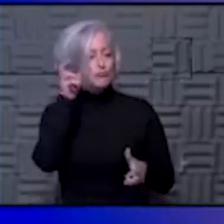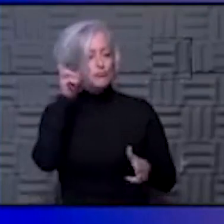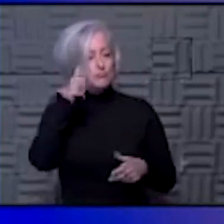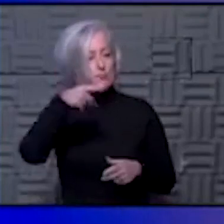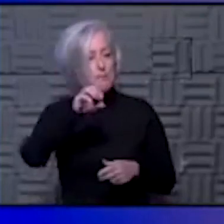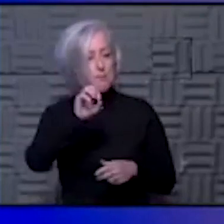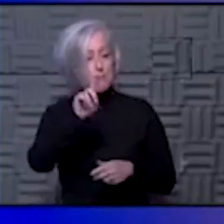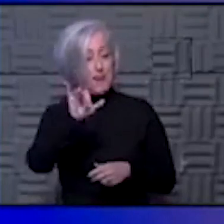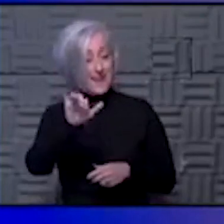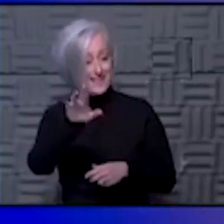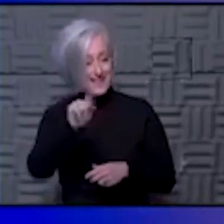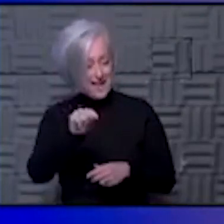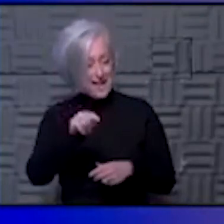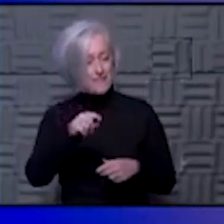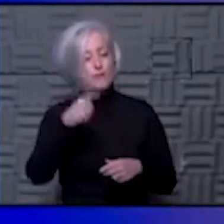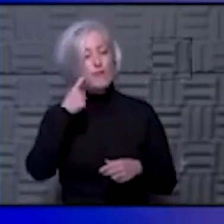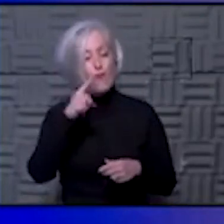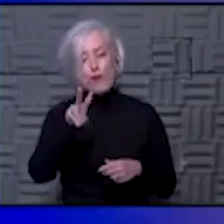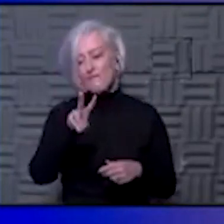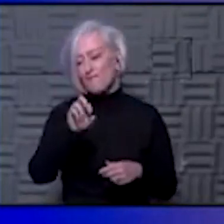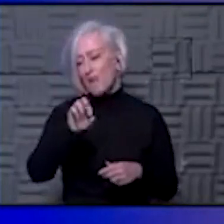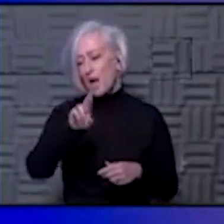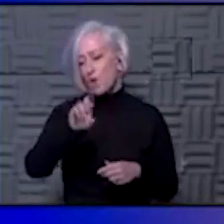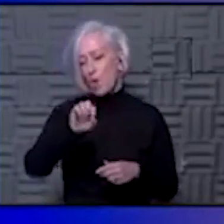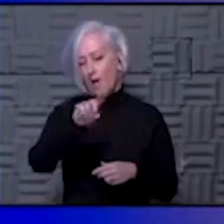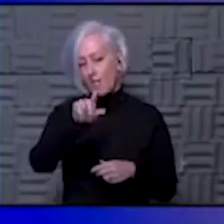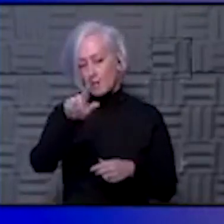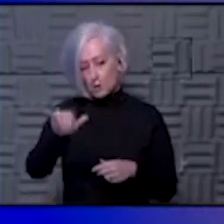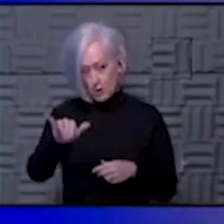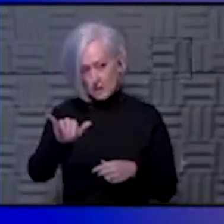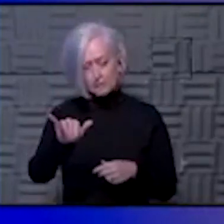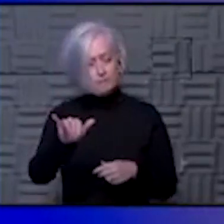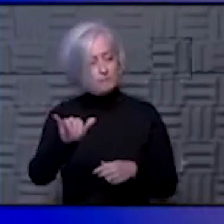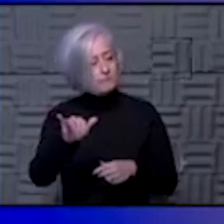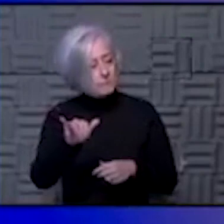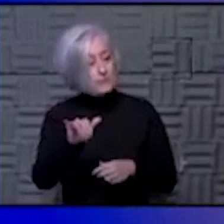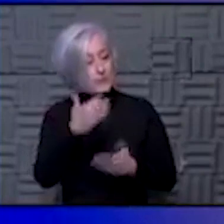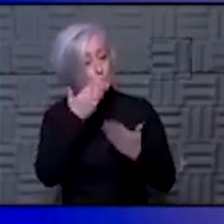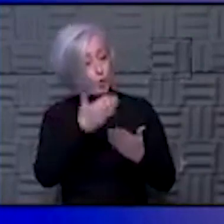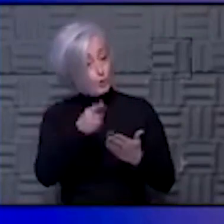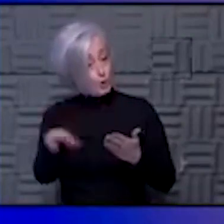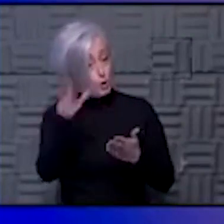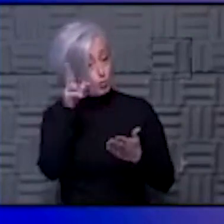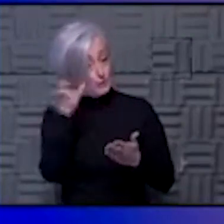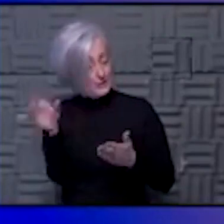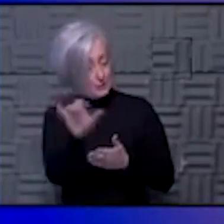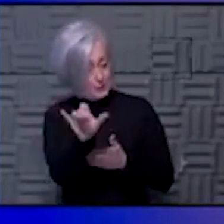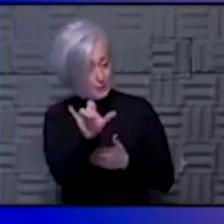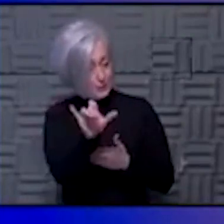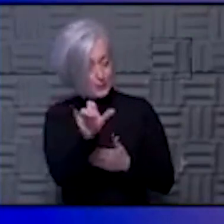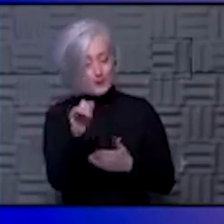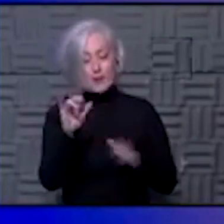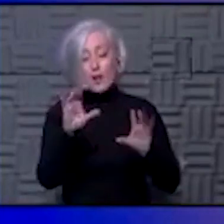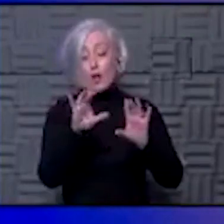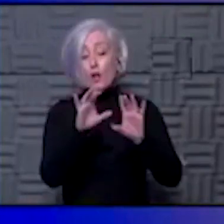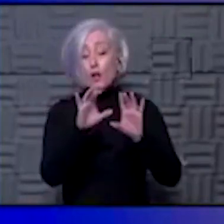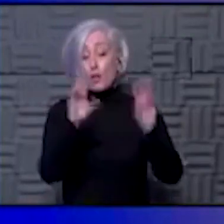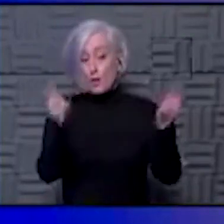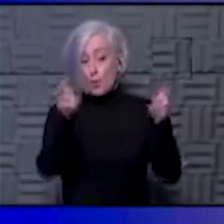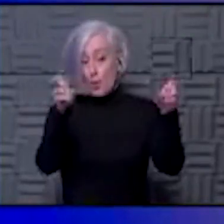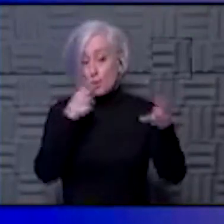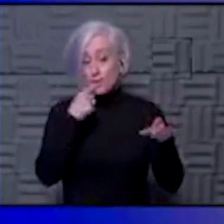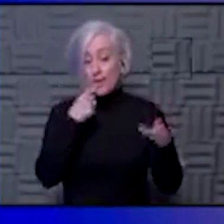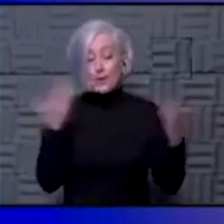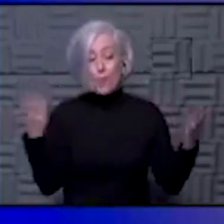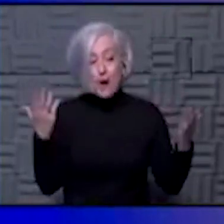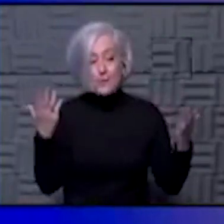podcast this week in virology, which I would encourage everybody to go listen to. And one of the best quotes from this past weekend was, "Wake up, people." I mean, it's